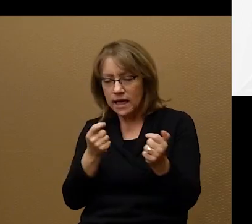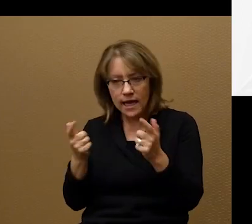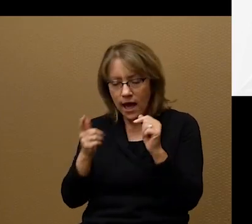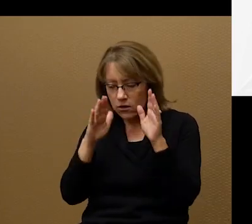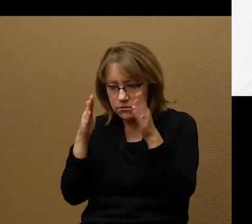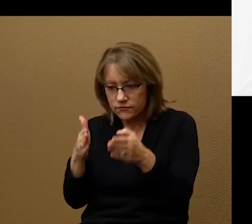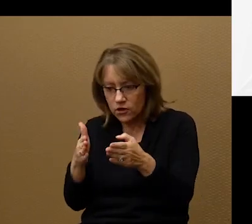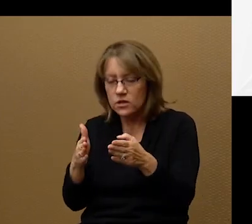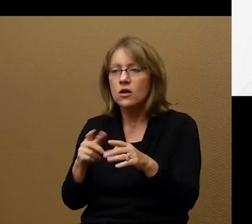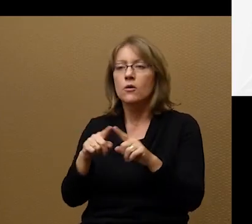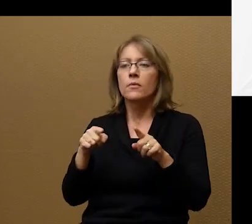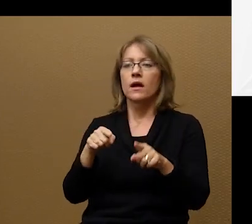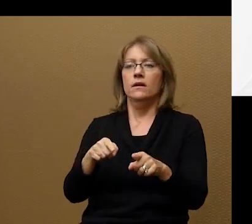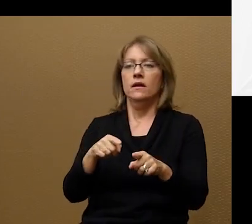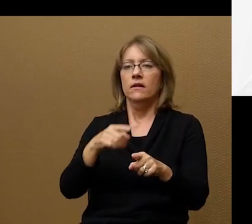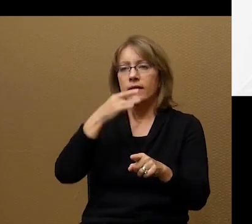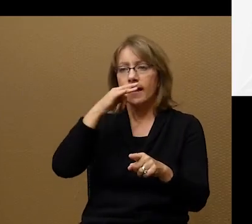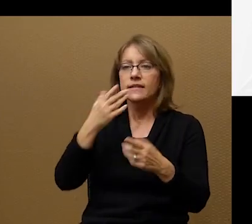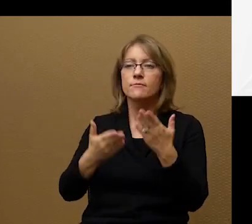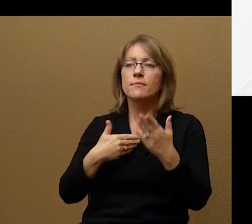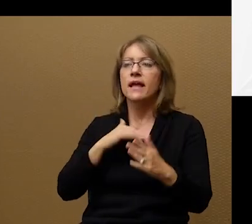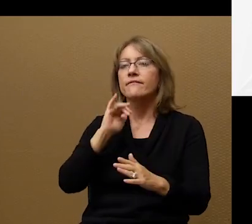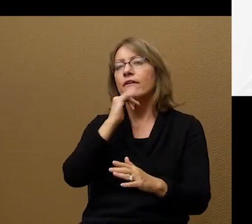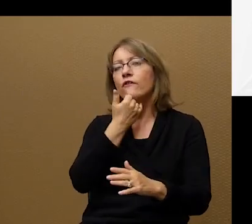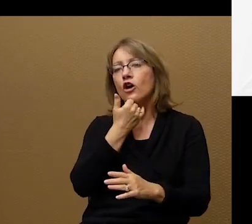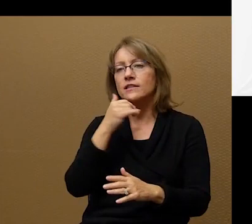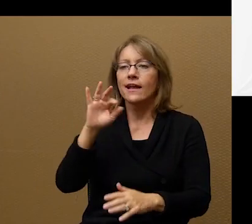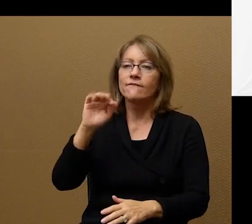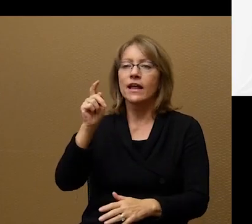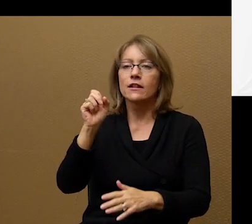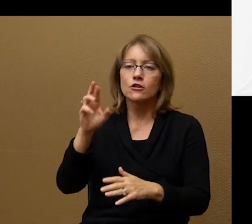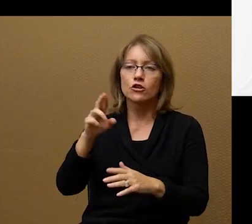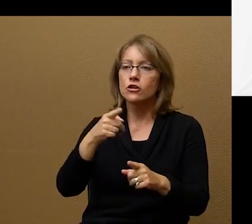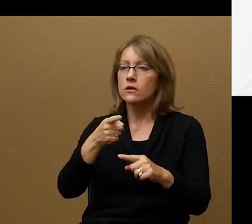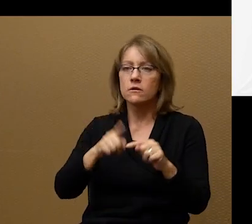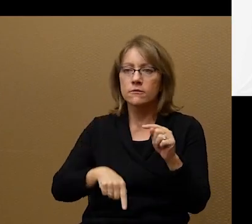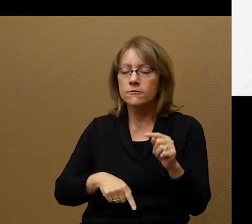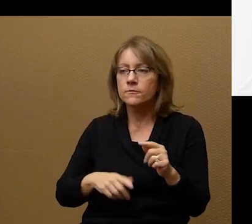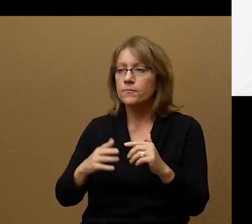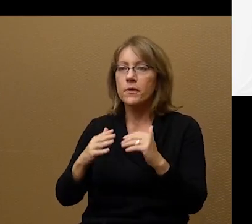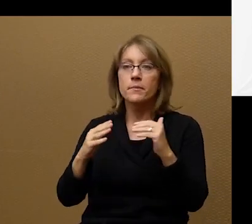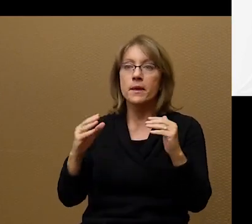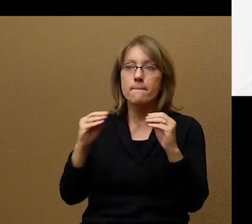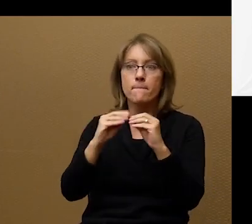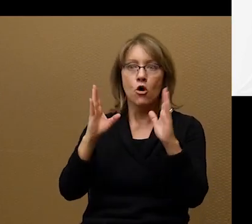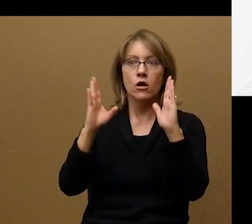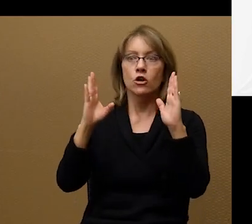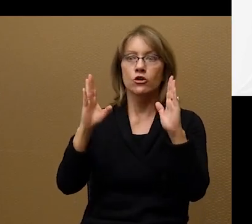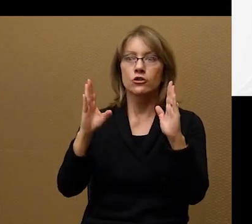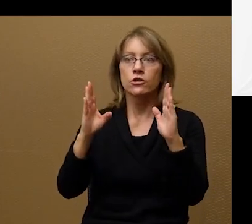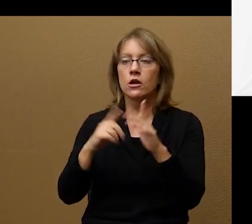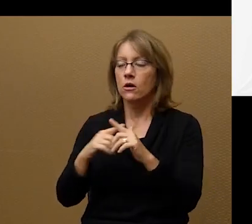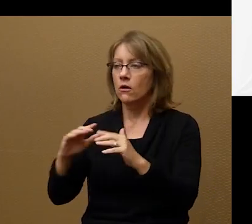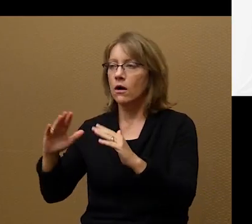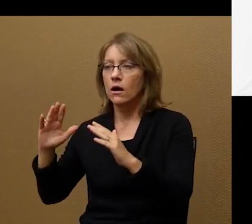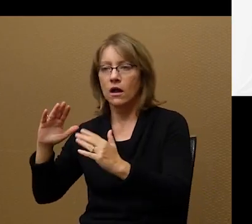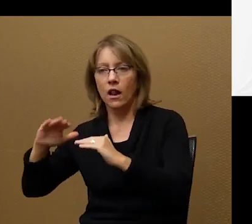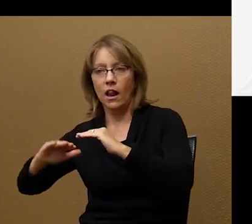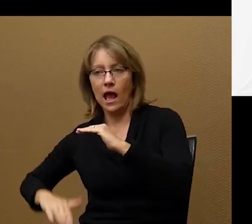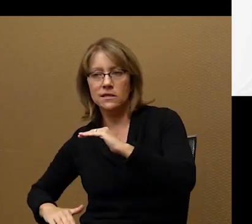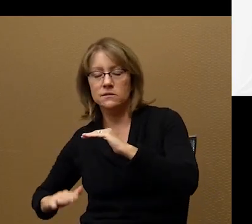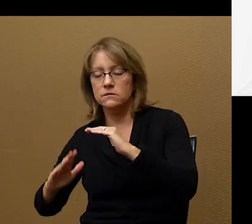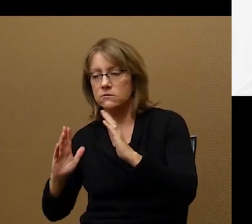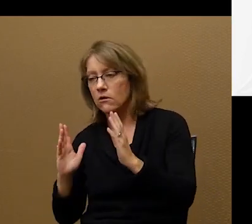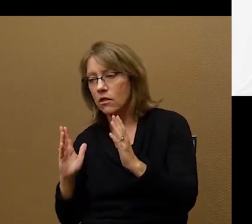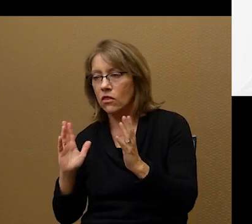kids might have faulty filters. They might be more alert, they might be less alert. Their arousal levels, if